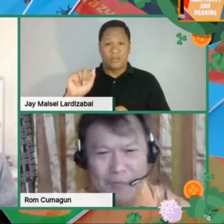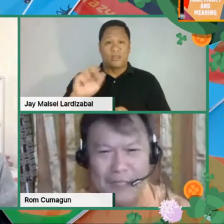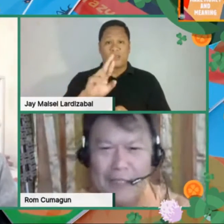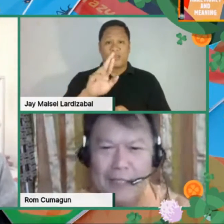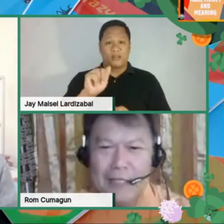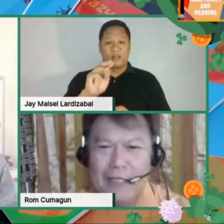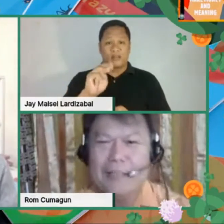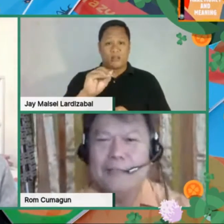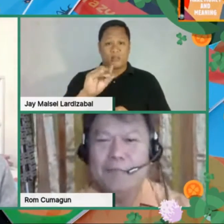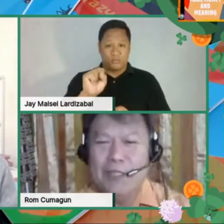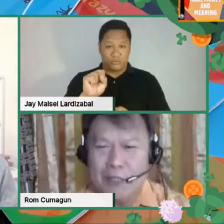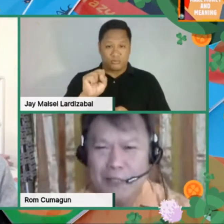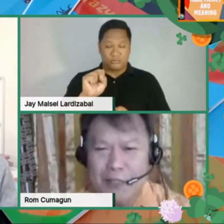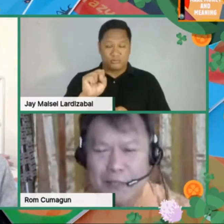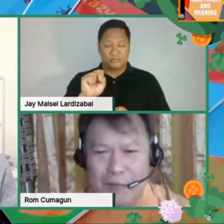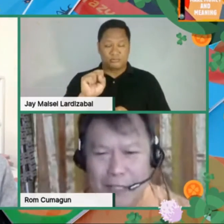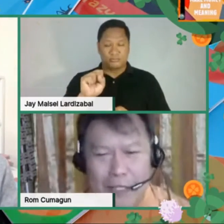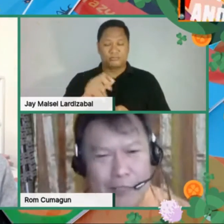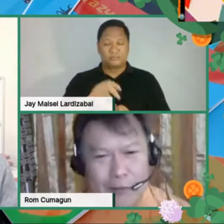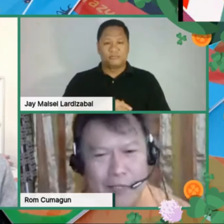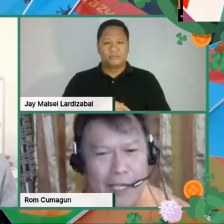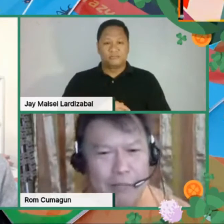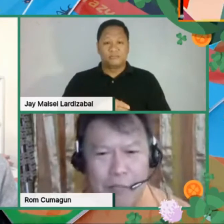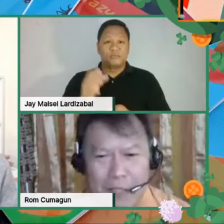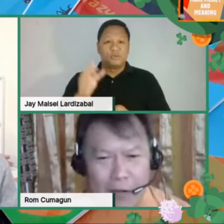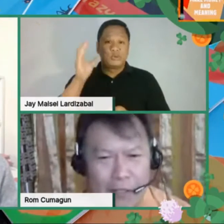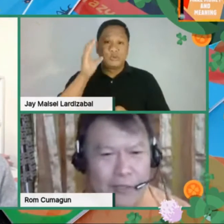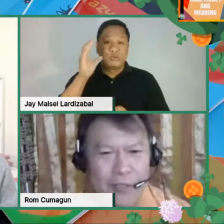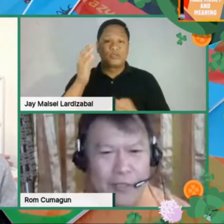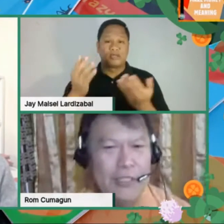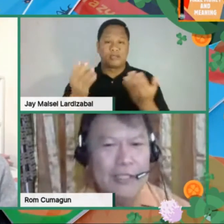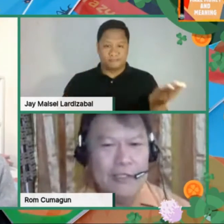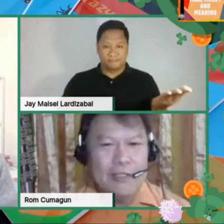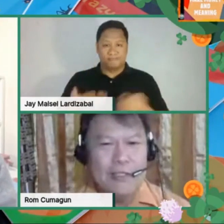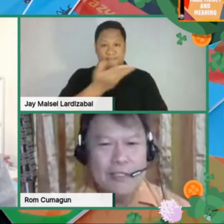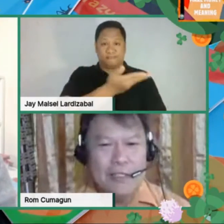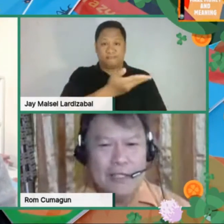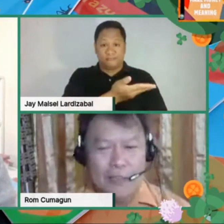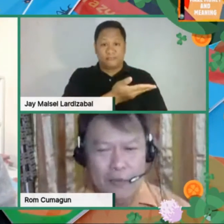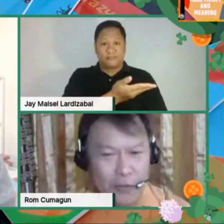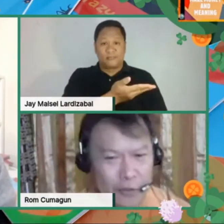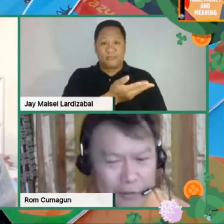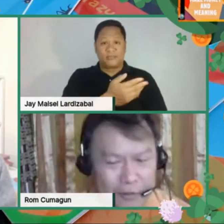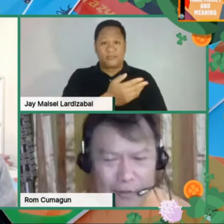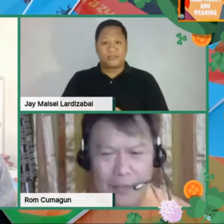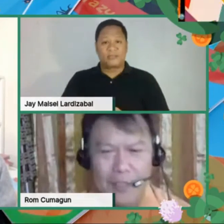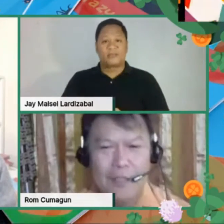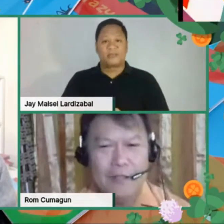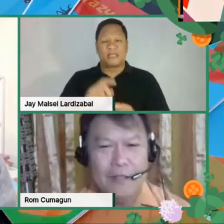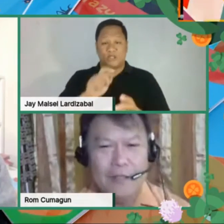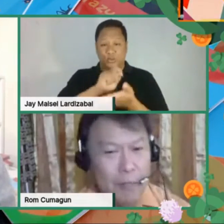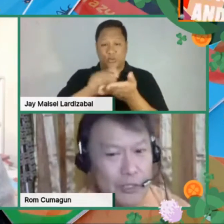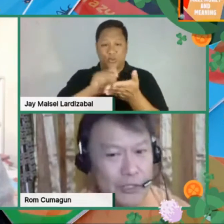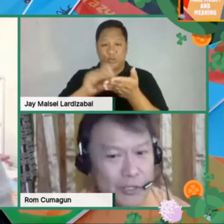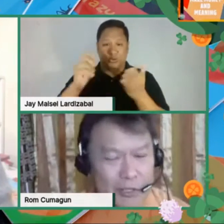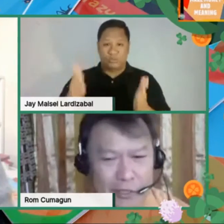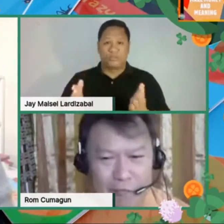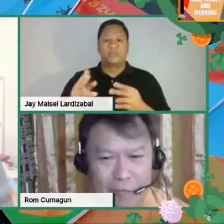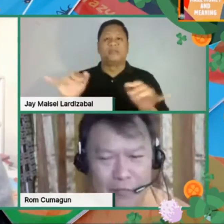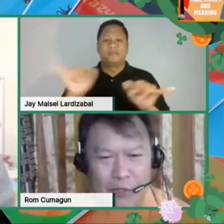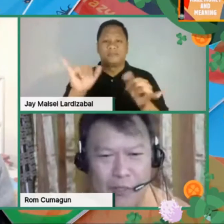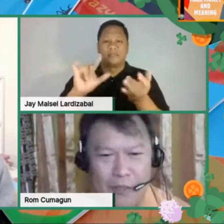short, is my guest tonight because she is an author and a publisher,